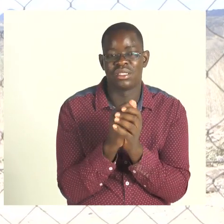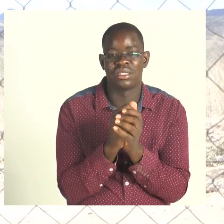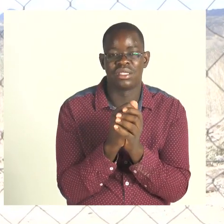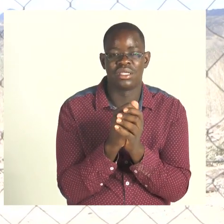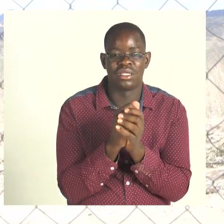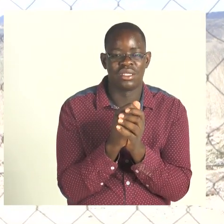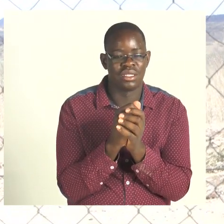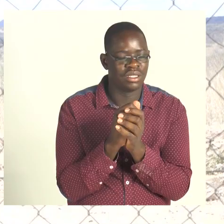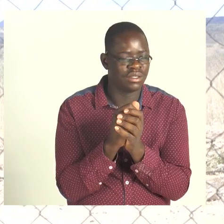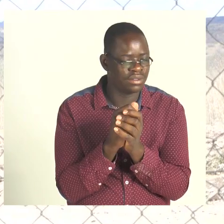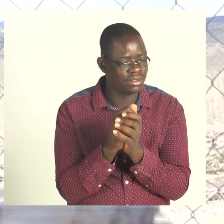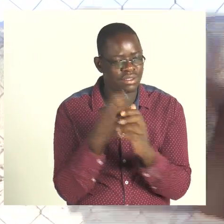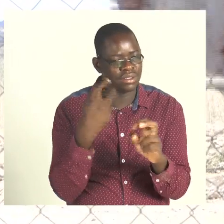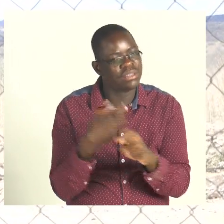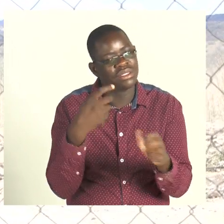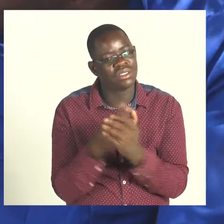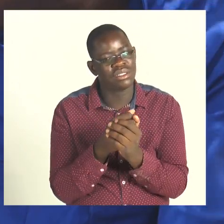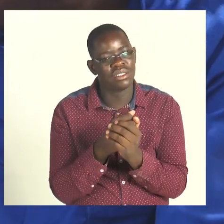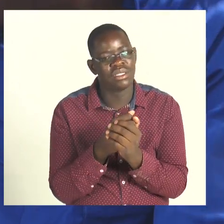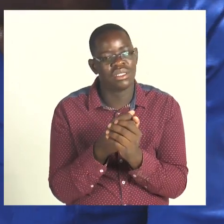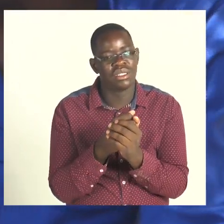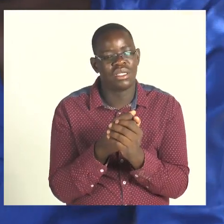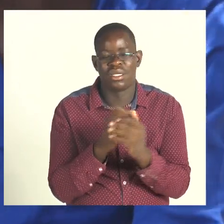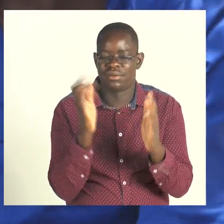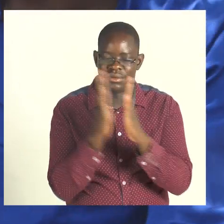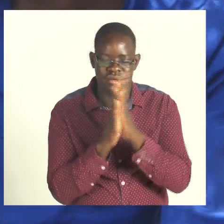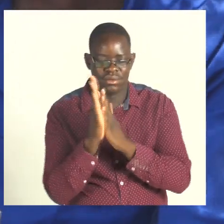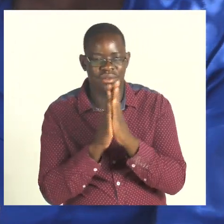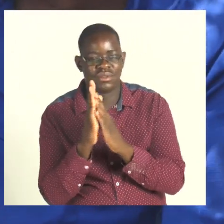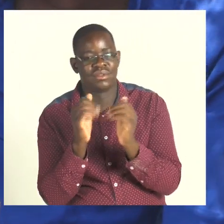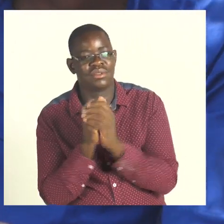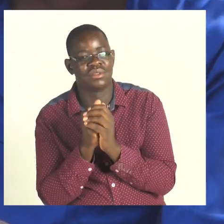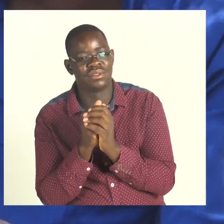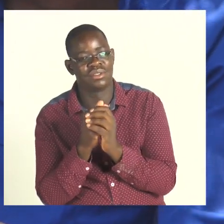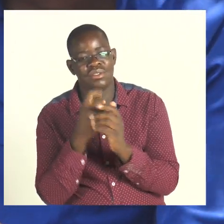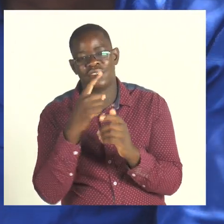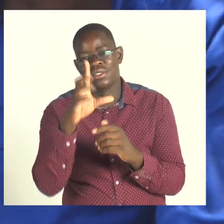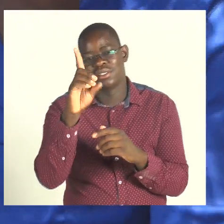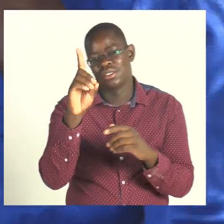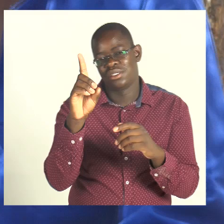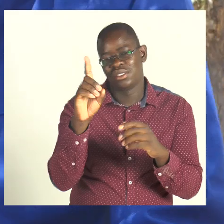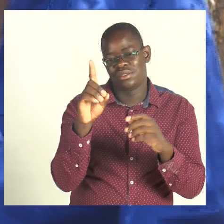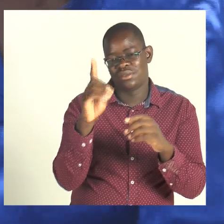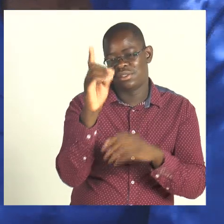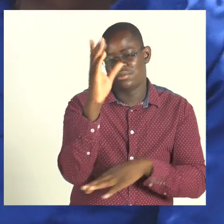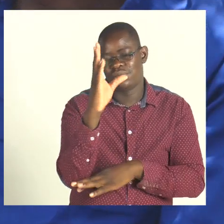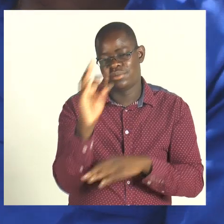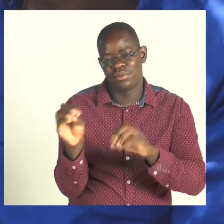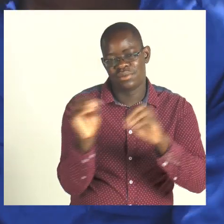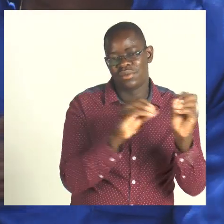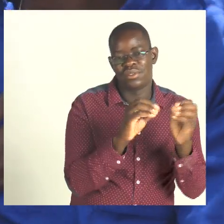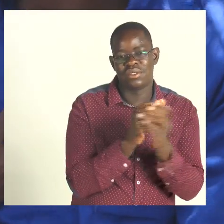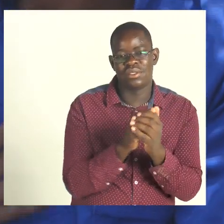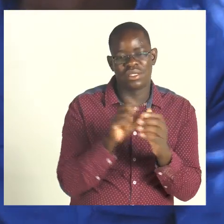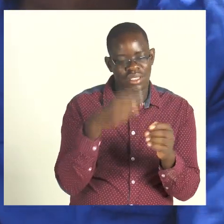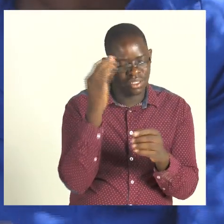My Delia, I'm impressed. How do you know about deforestation? I thought you said